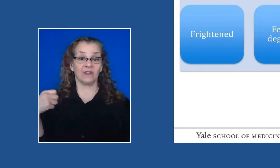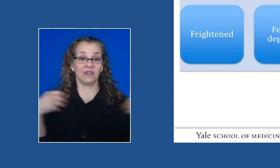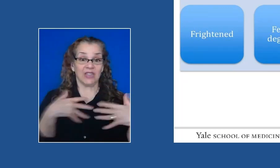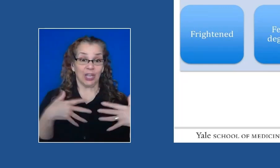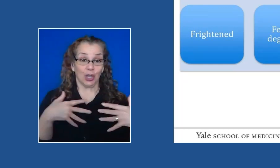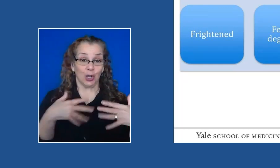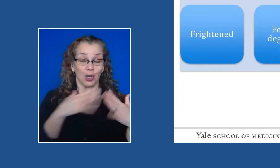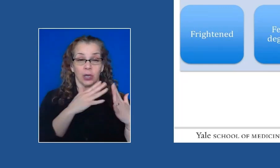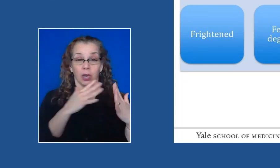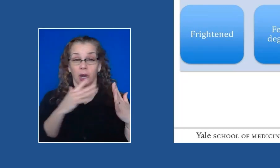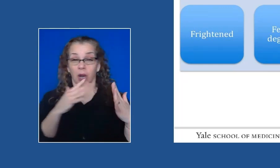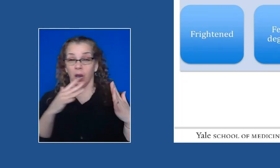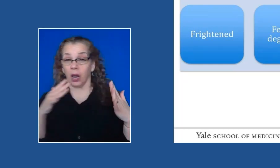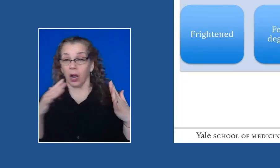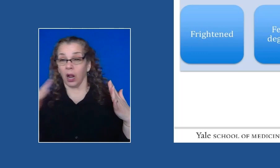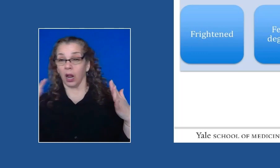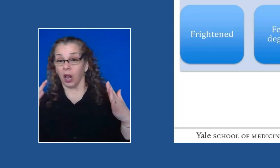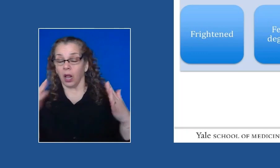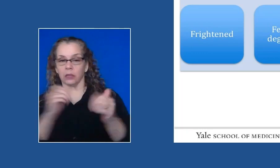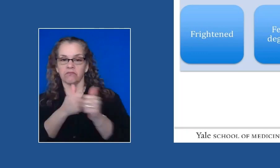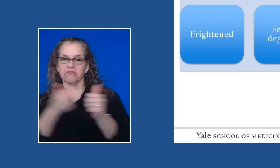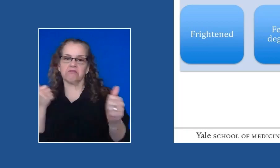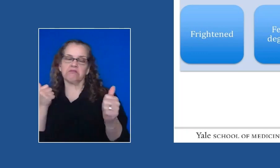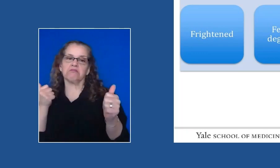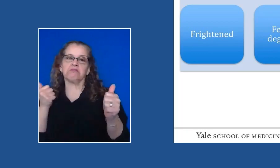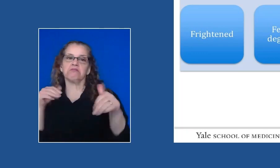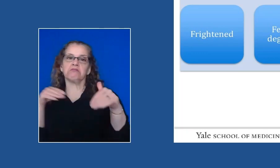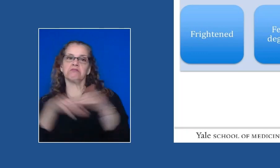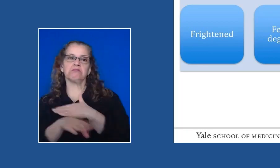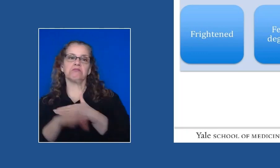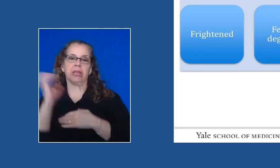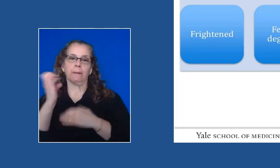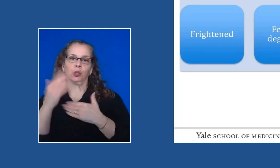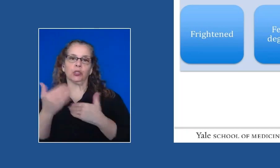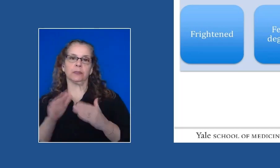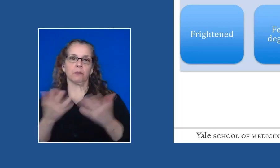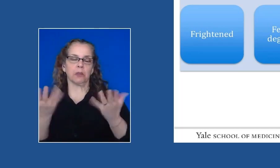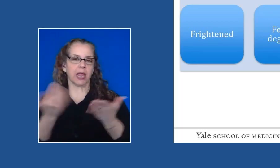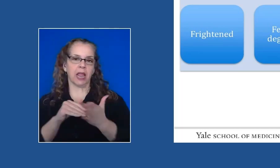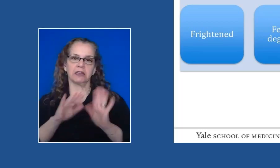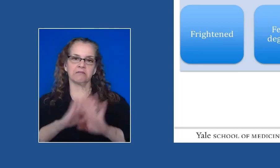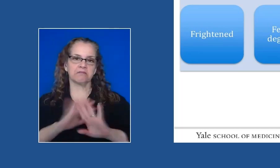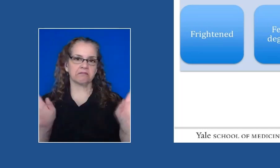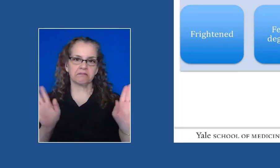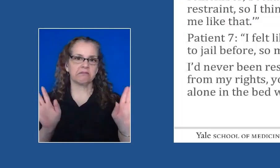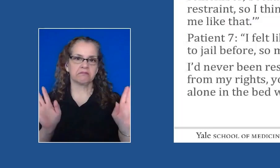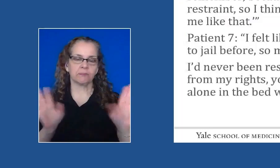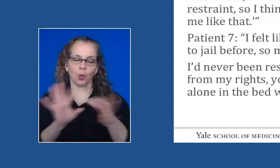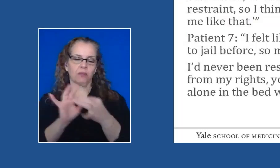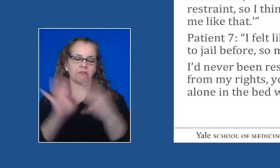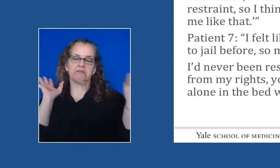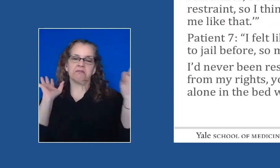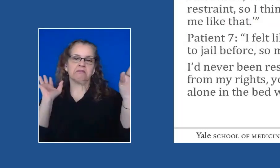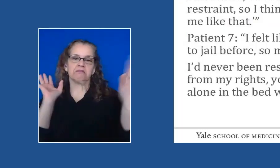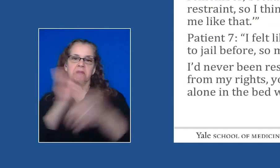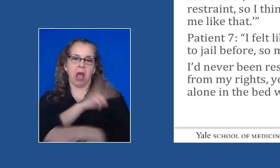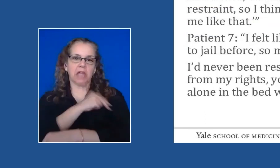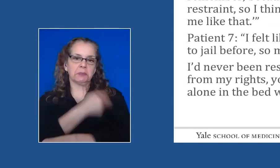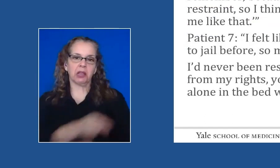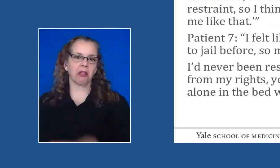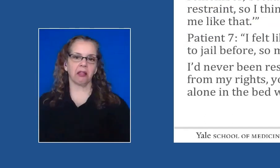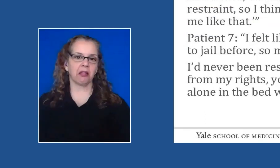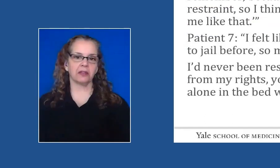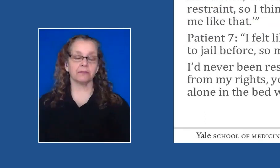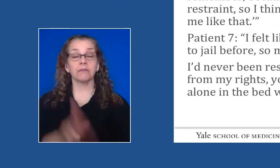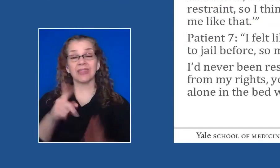way to avoidance of the emergency department altogether and a disconnect with the healthcare system. And these are just some examples.